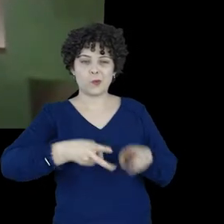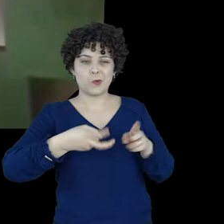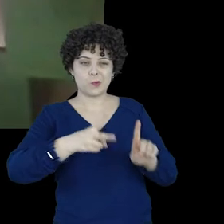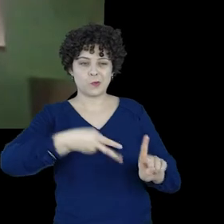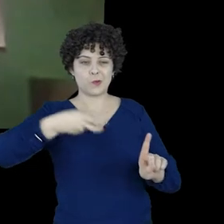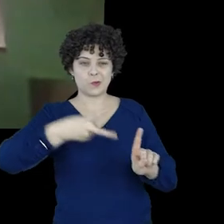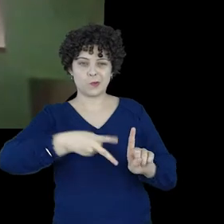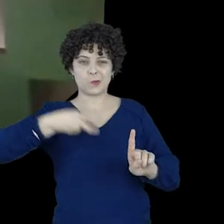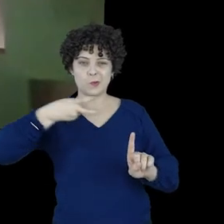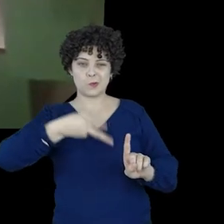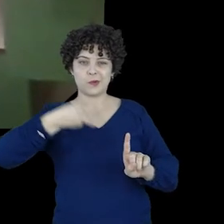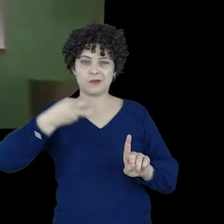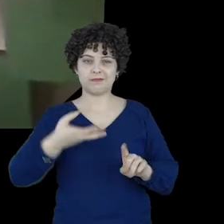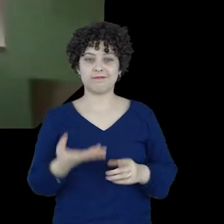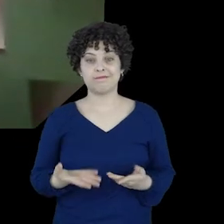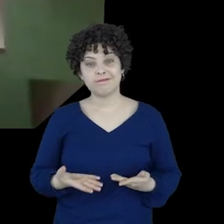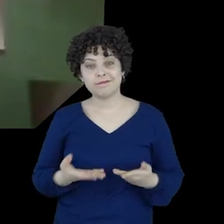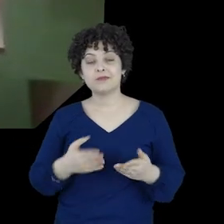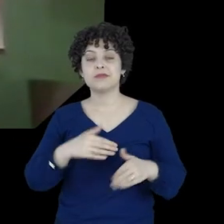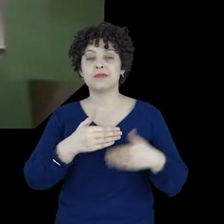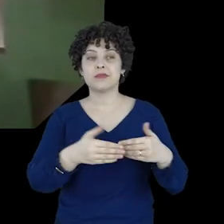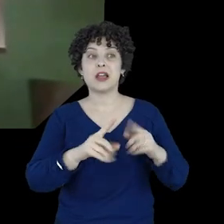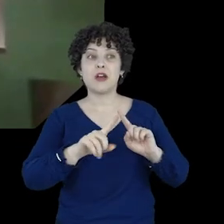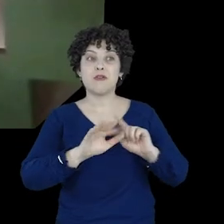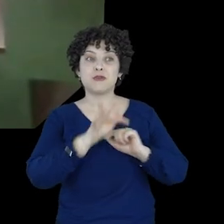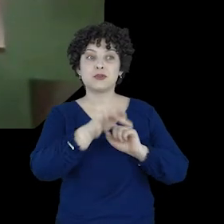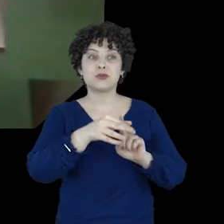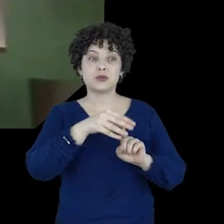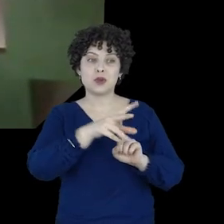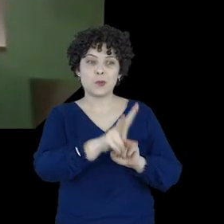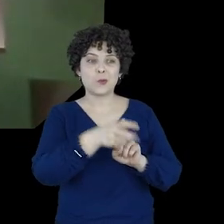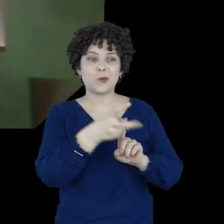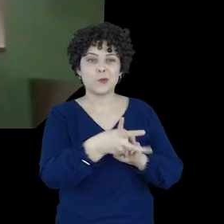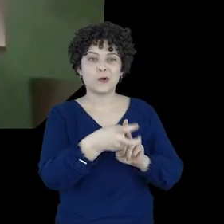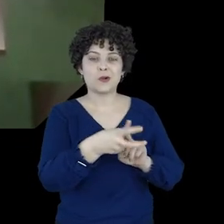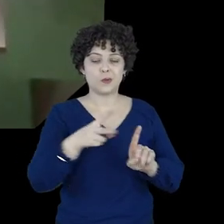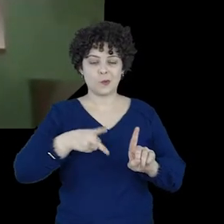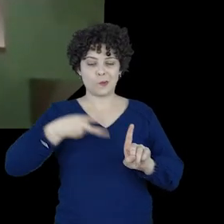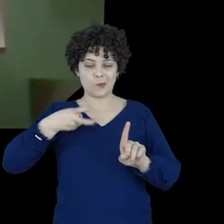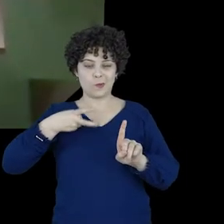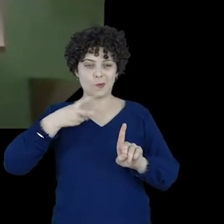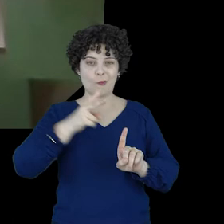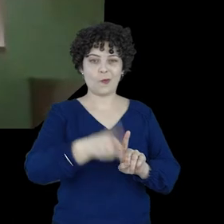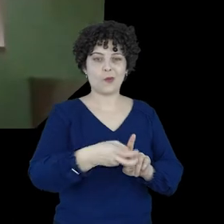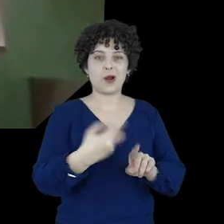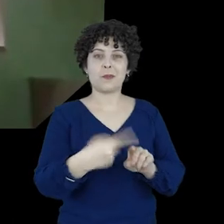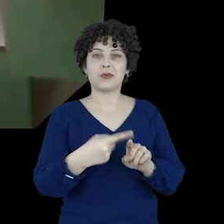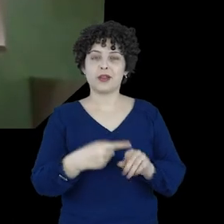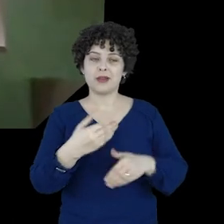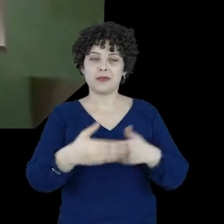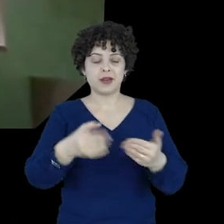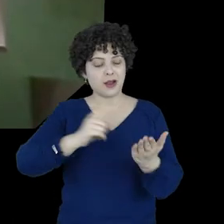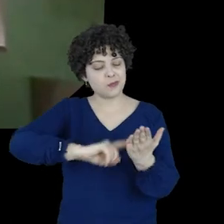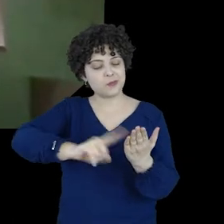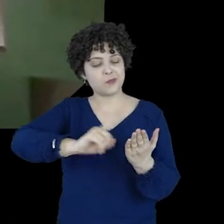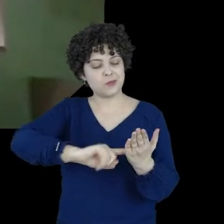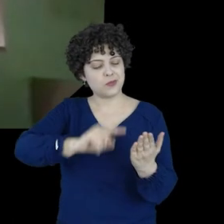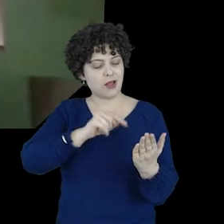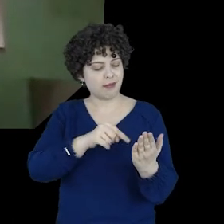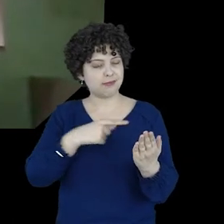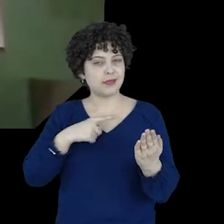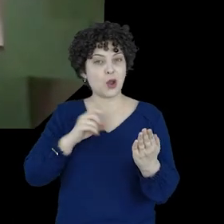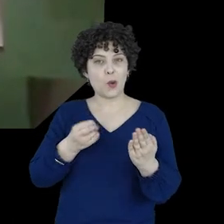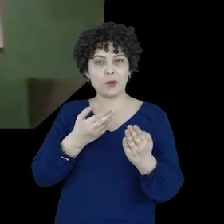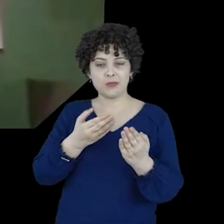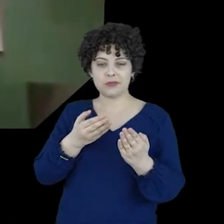be exploited. And they can even end up exploiting other people just by virtue of the fact that they hold devices